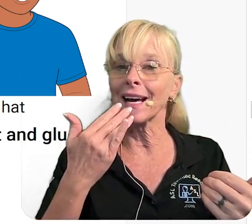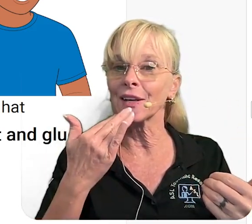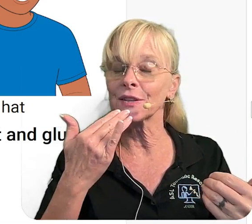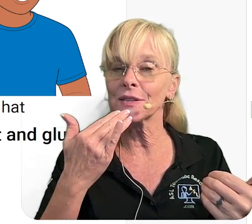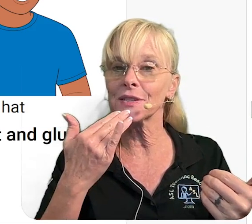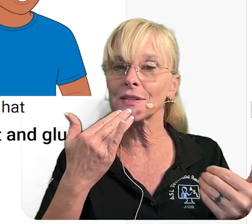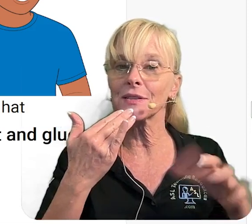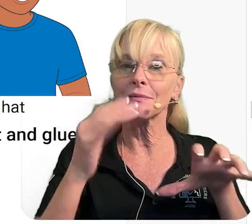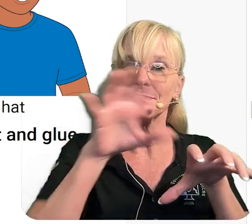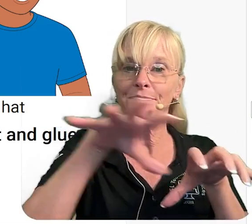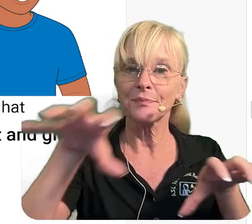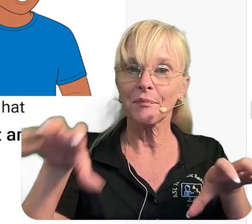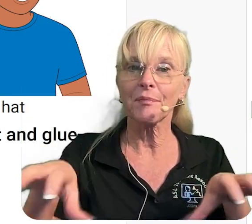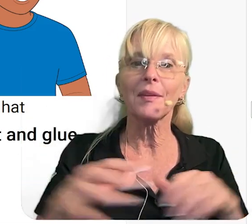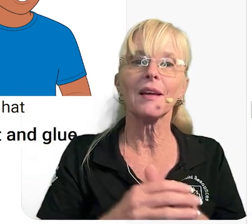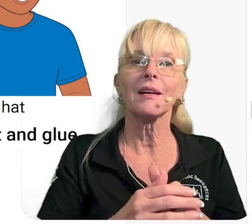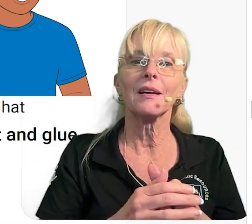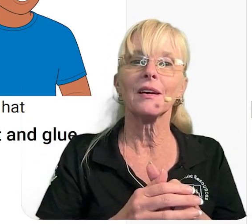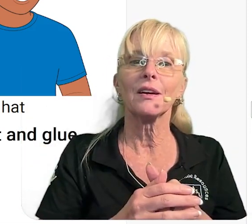by colors.